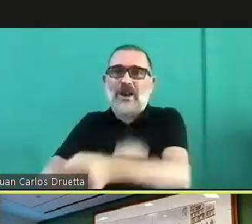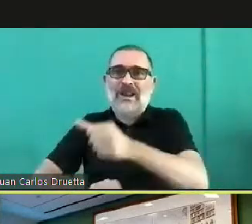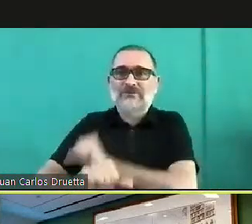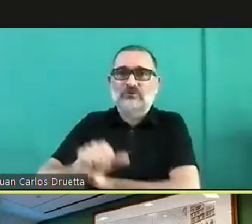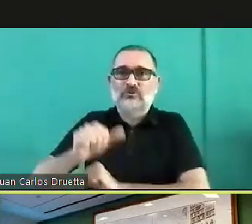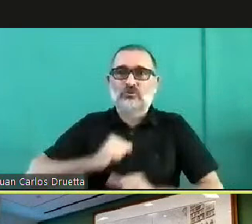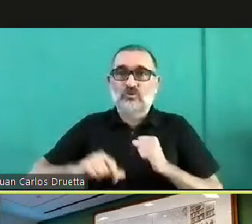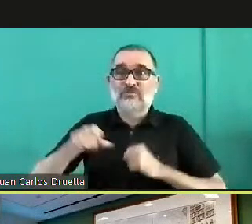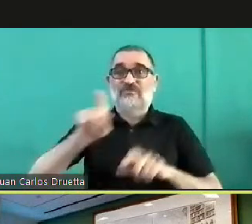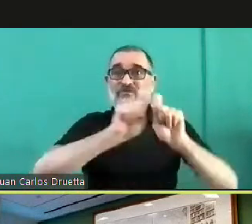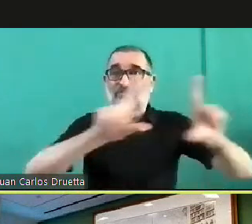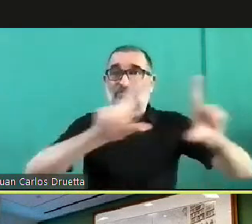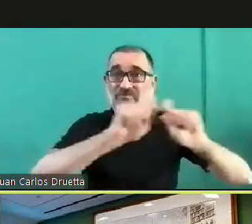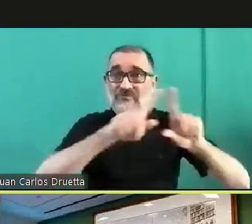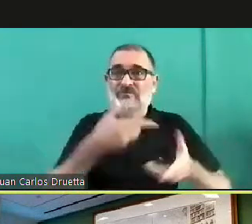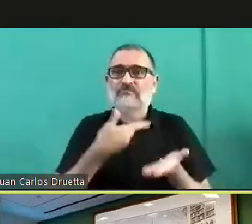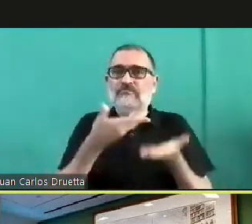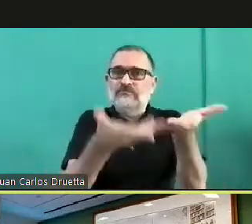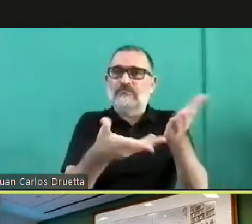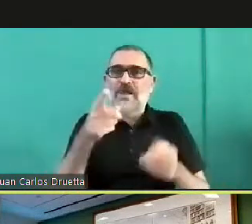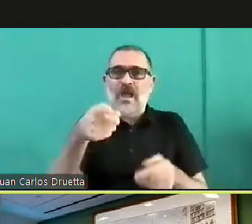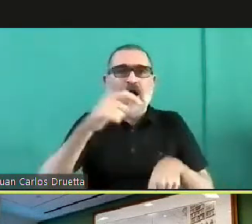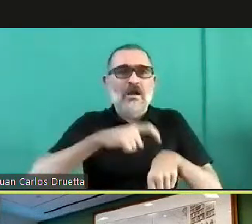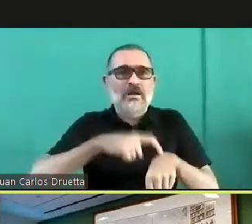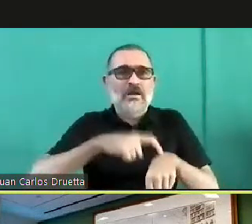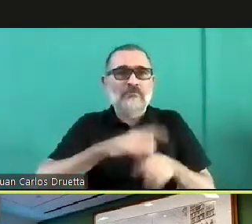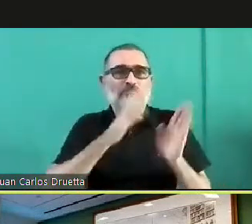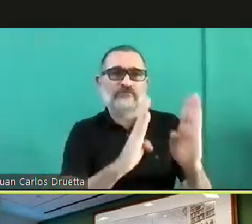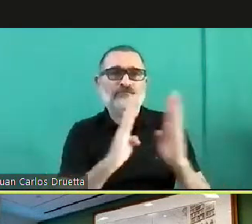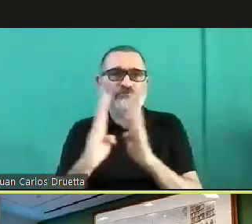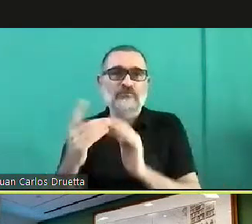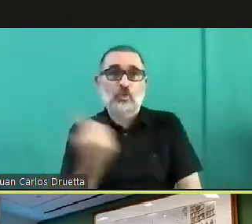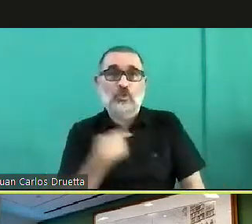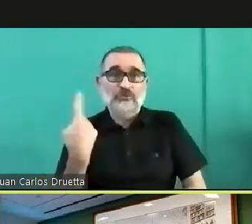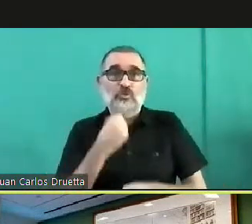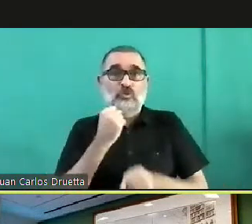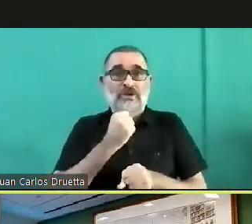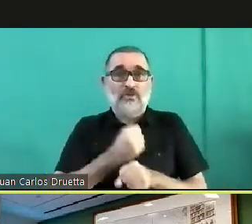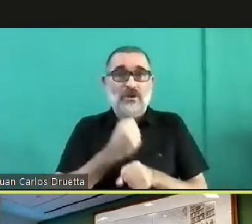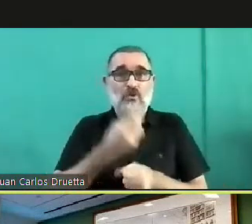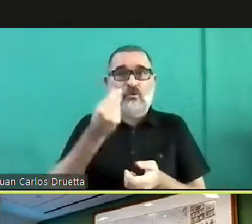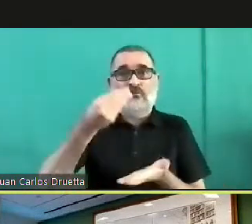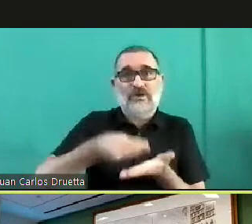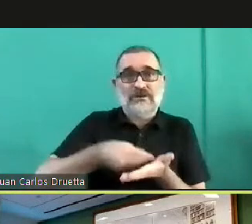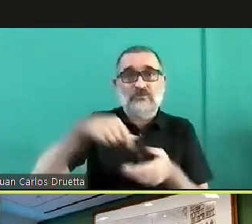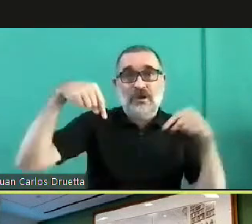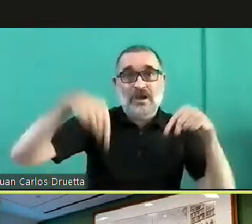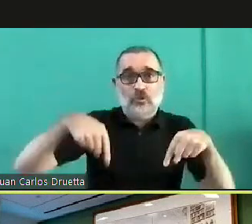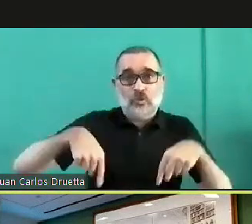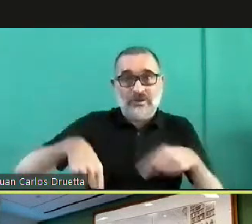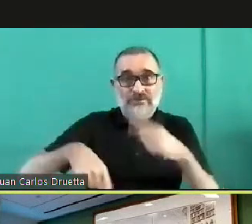which we are very proud to support, and we hope it will be very useful for your collective work.